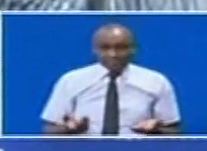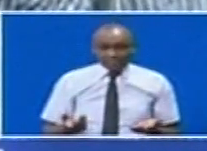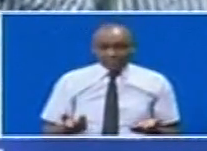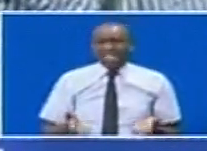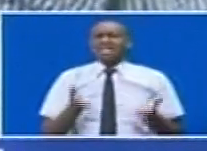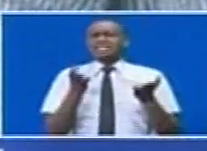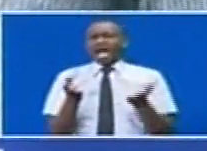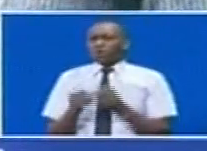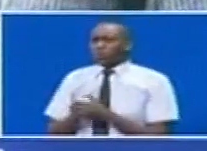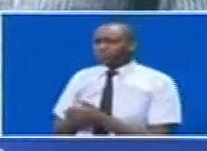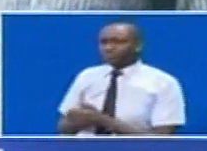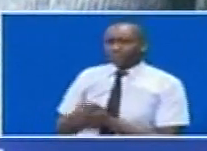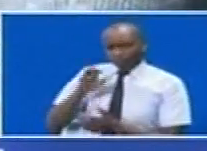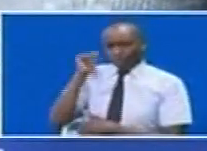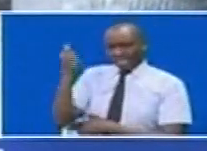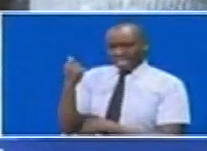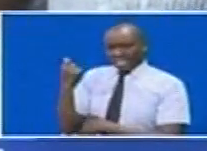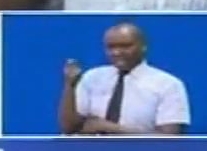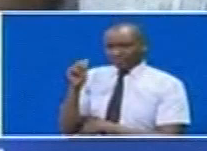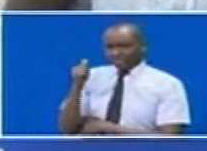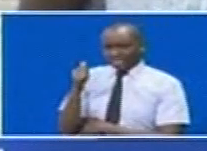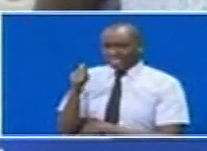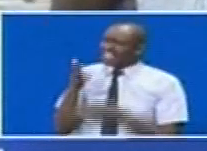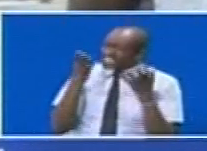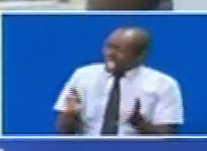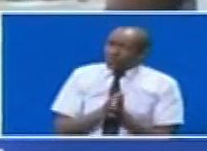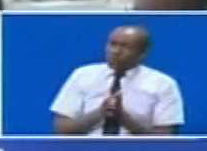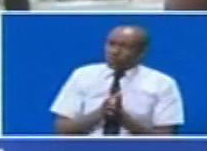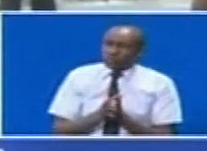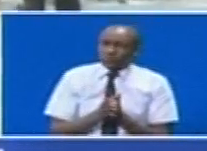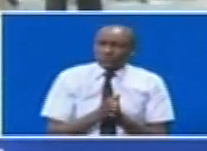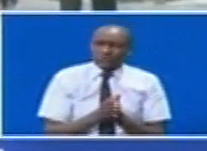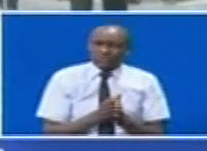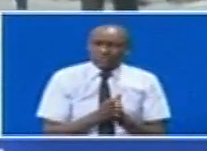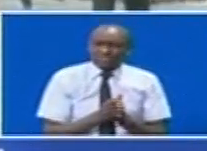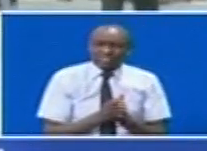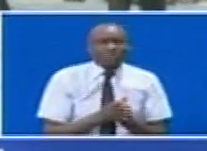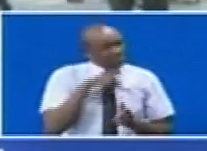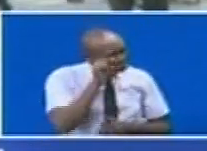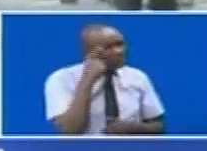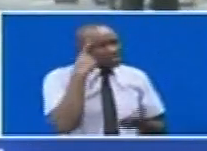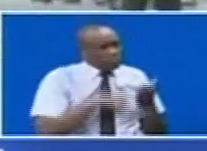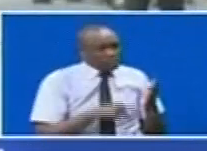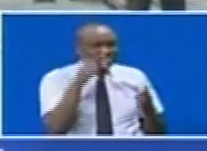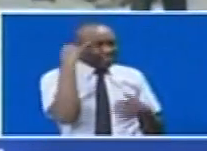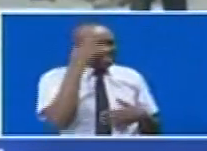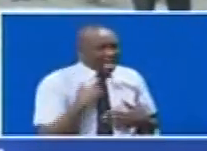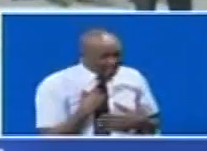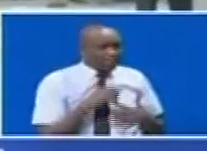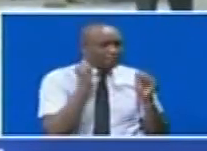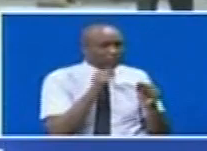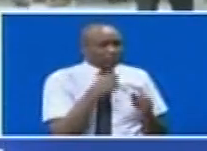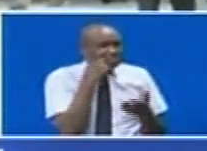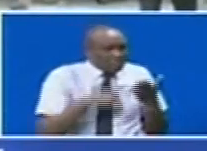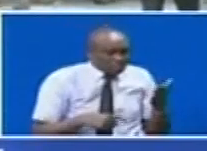so Bernie Sanders is set to take the stage at the Democratic National Convention. Do you have any idea what he's likely to say?